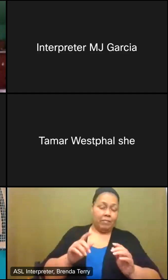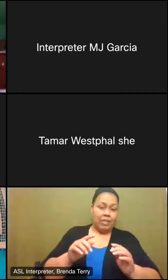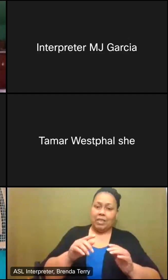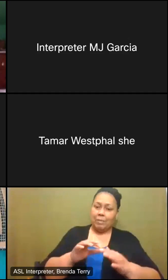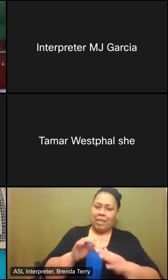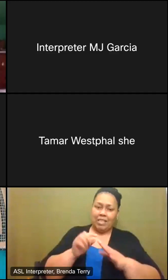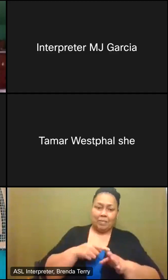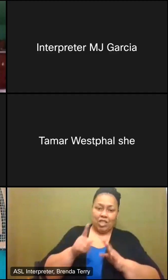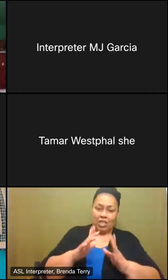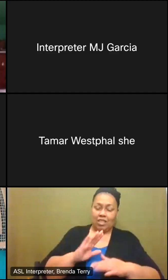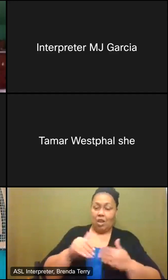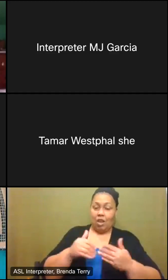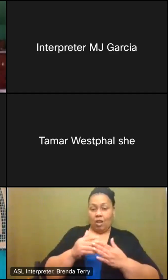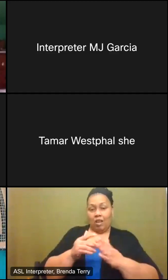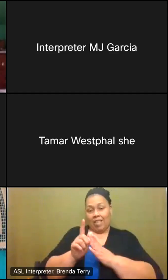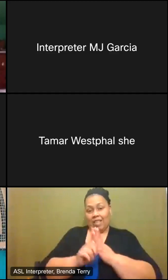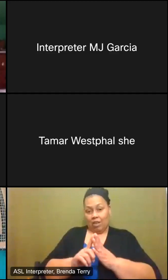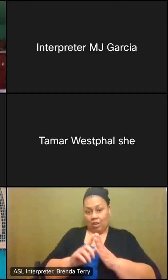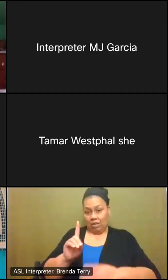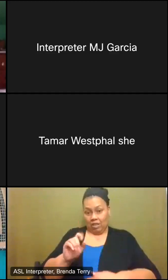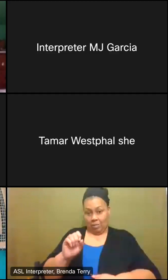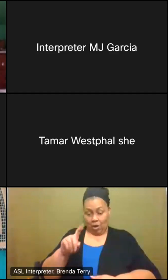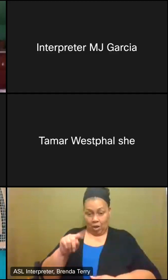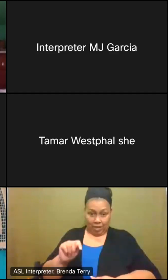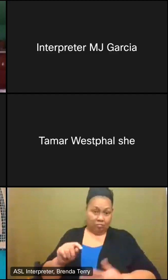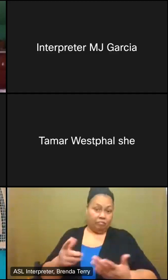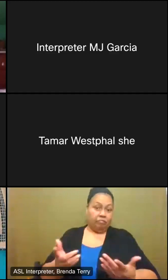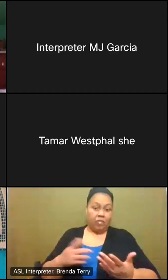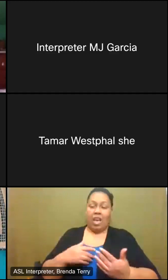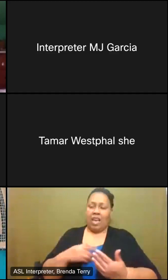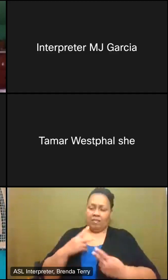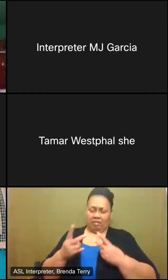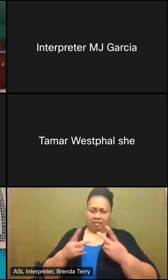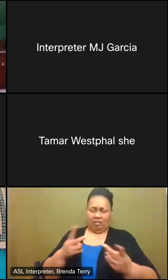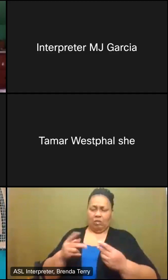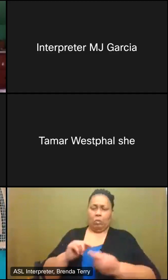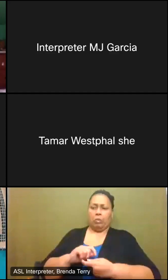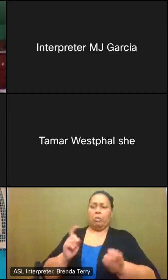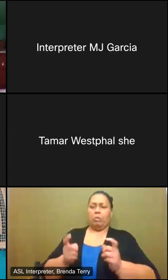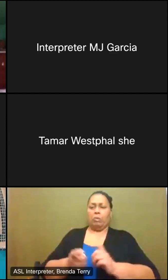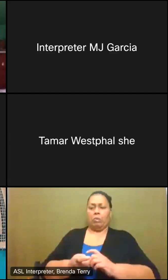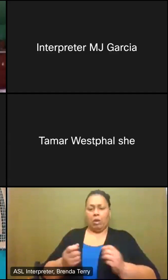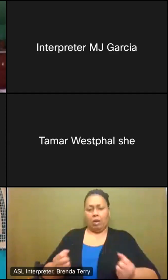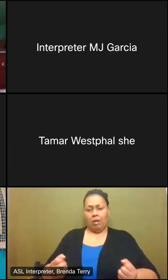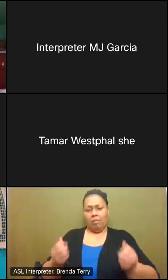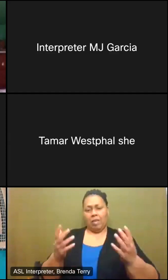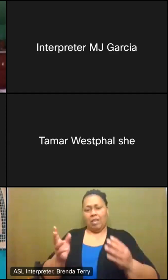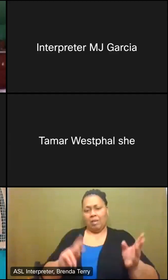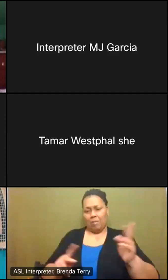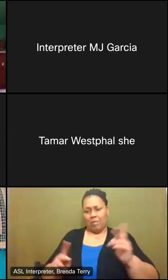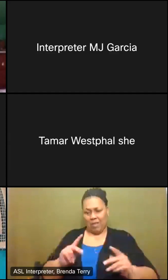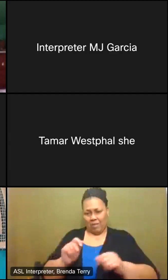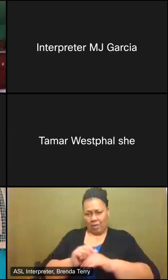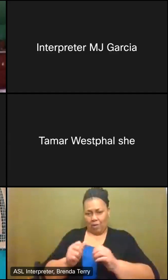And I have been witness to the transformation of many of the people that we work with. I am an immigrant and